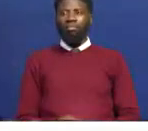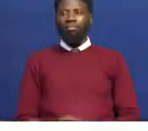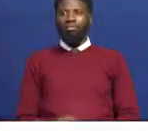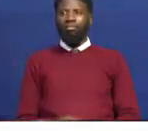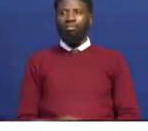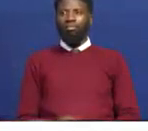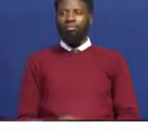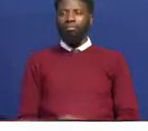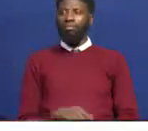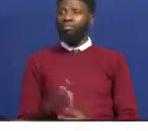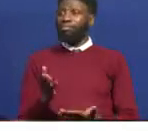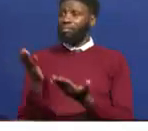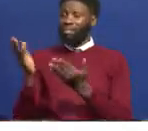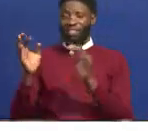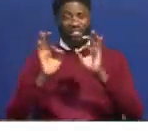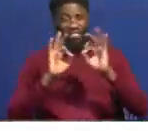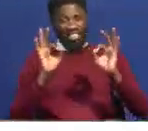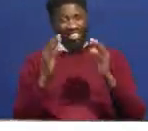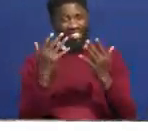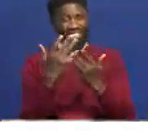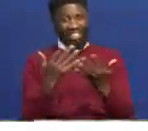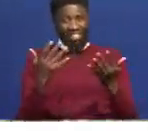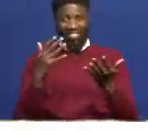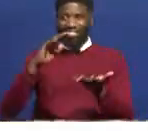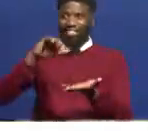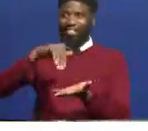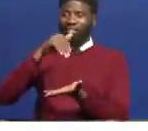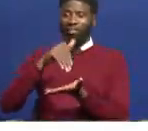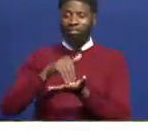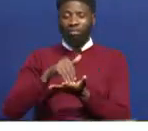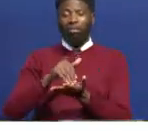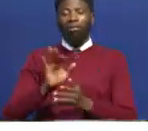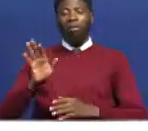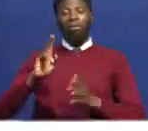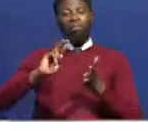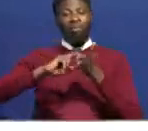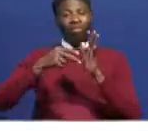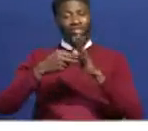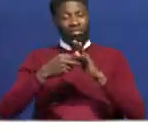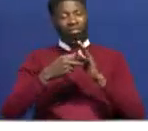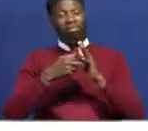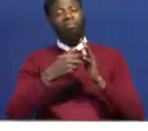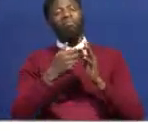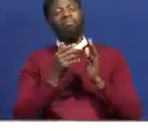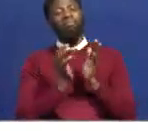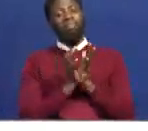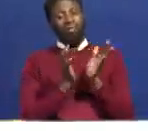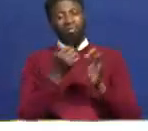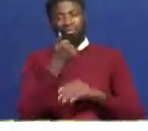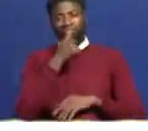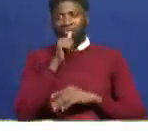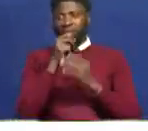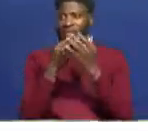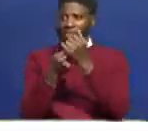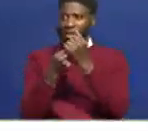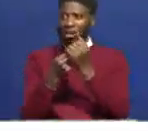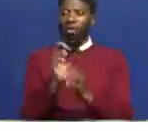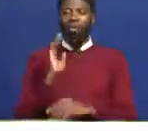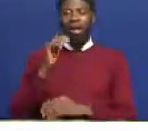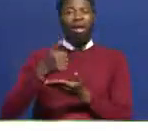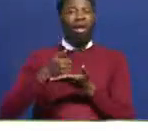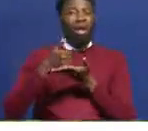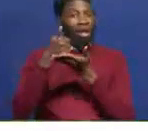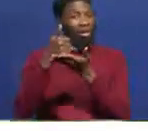The new fresh produce and aggregation hub, which is a project under the public-private partnership model, is expected to enhance